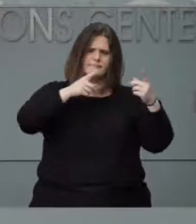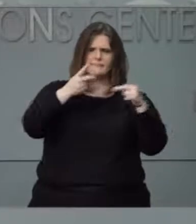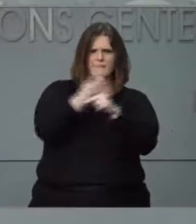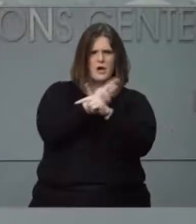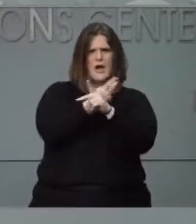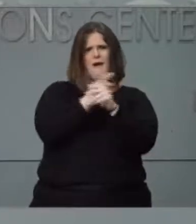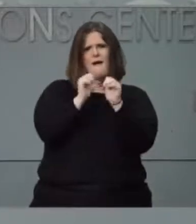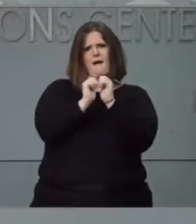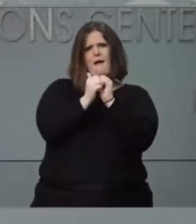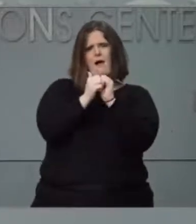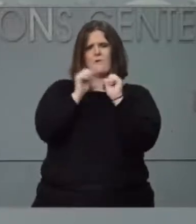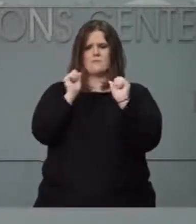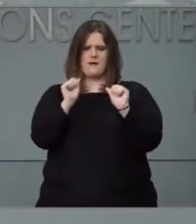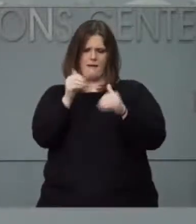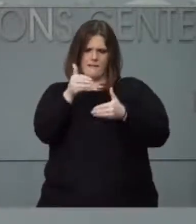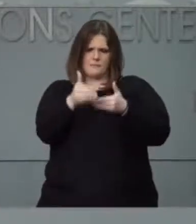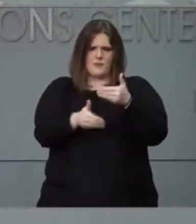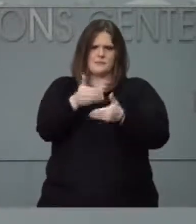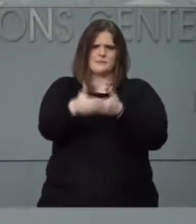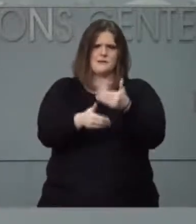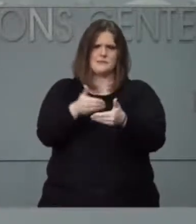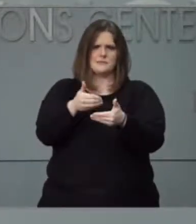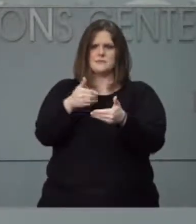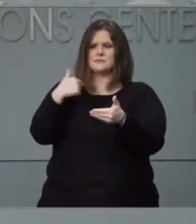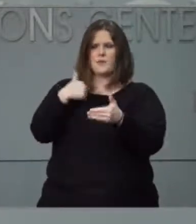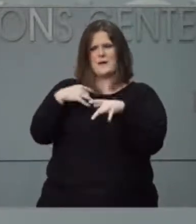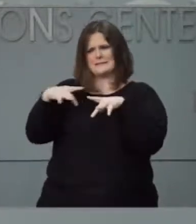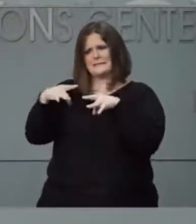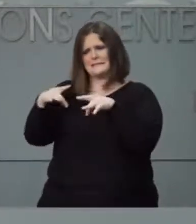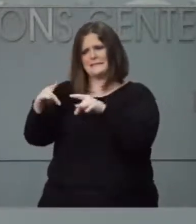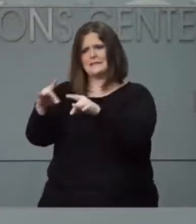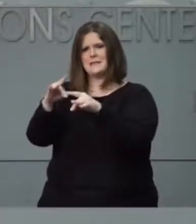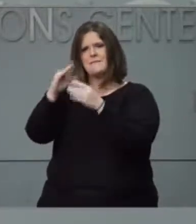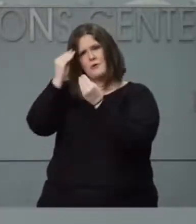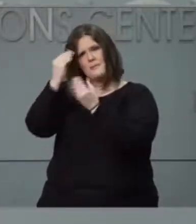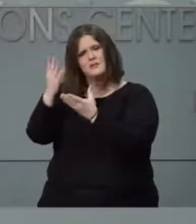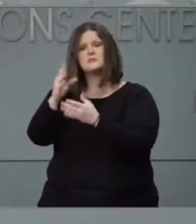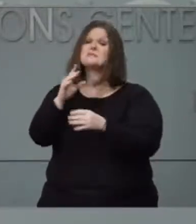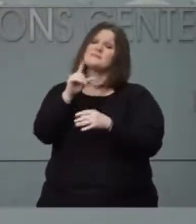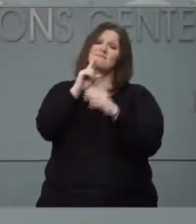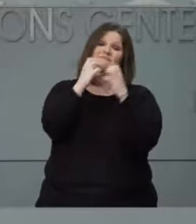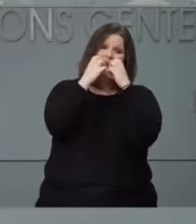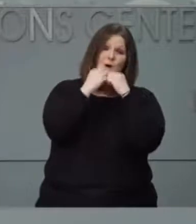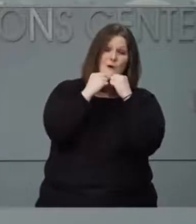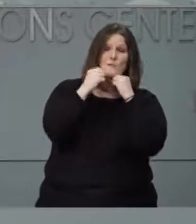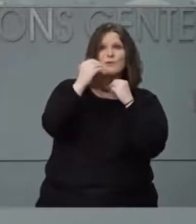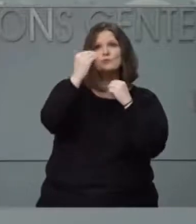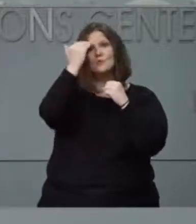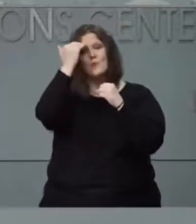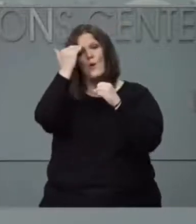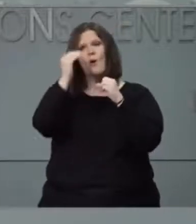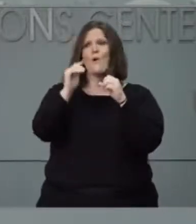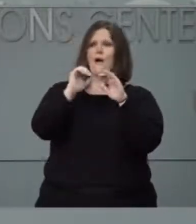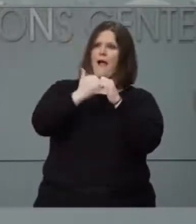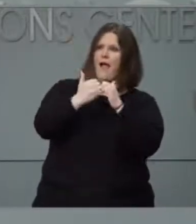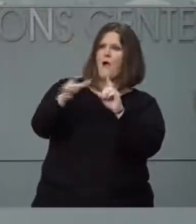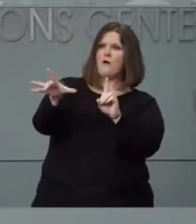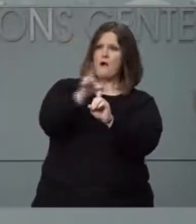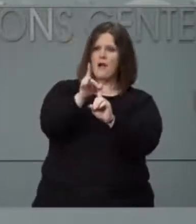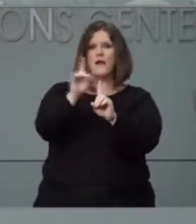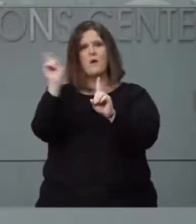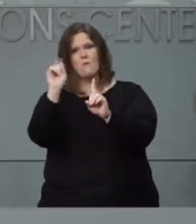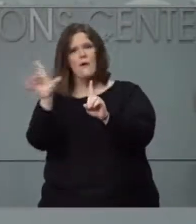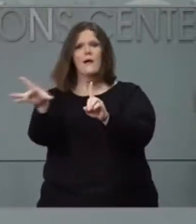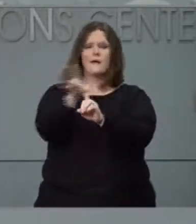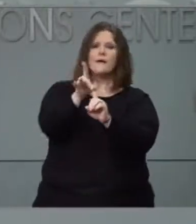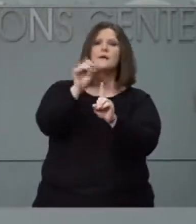sure that we get as much information from that as possible. Again, it's still really valuable information, but what I think is important for